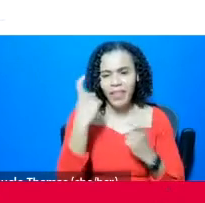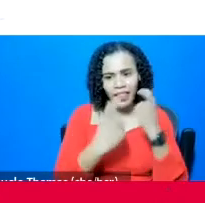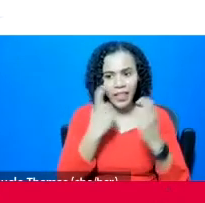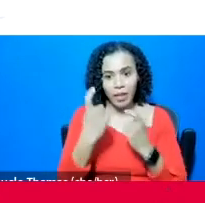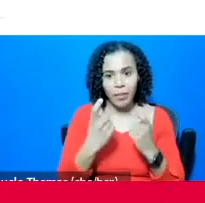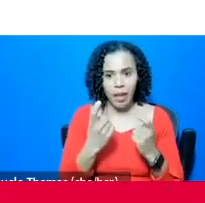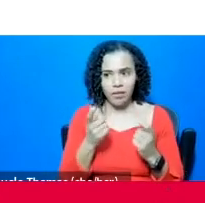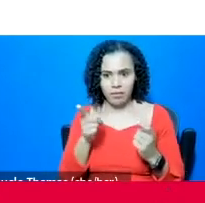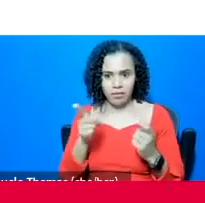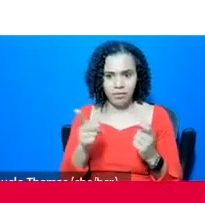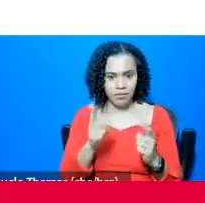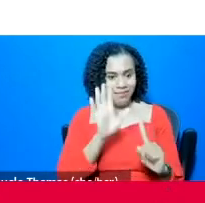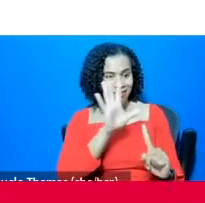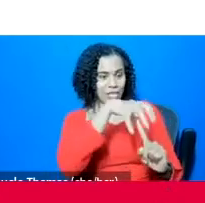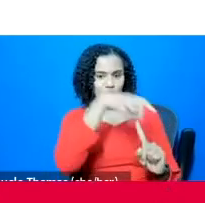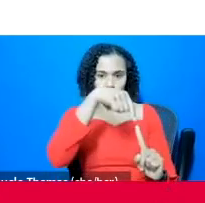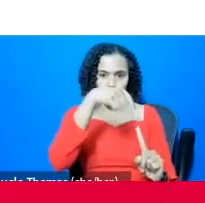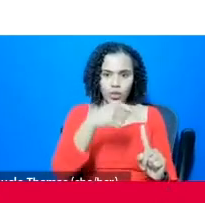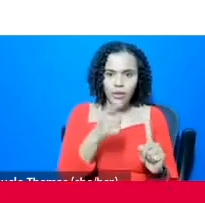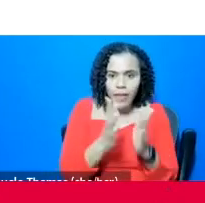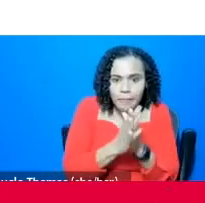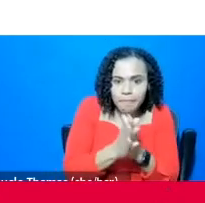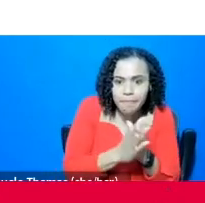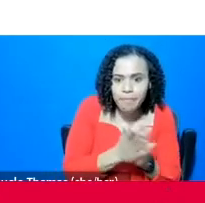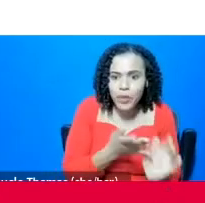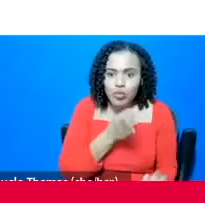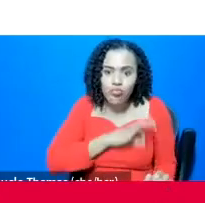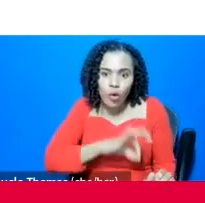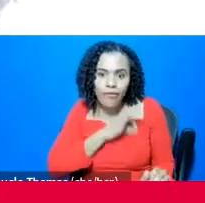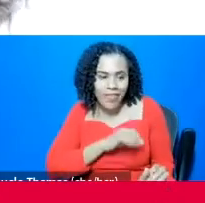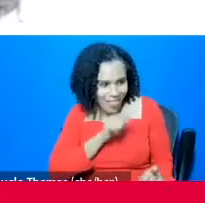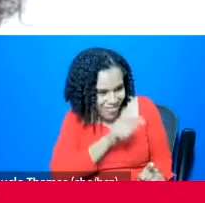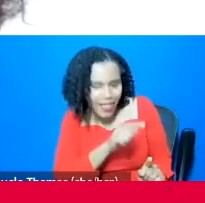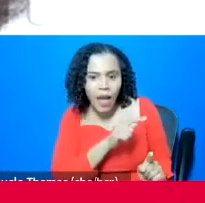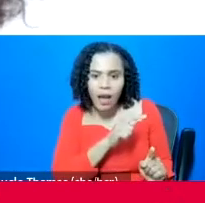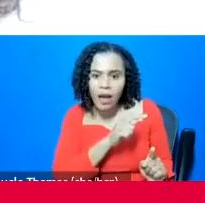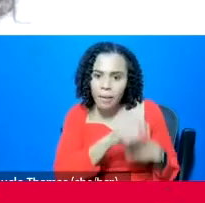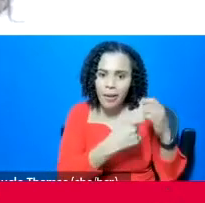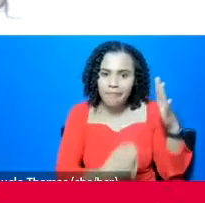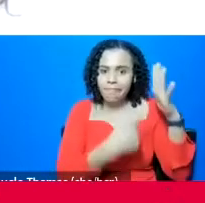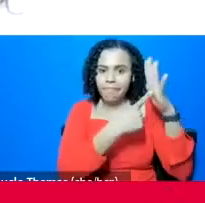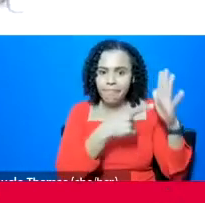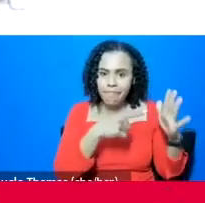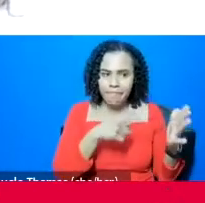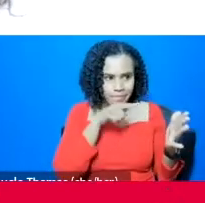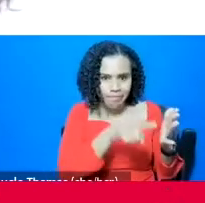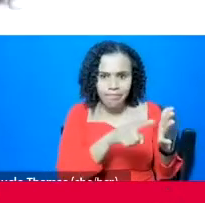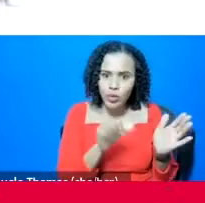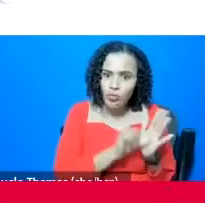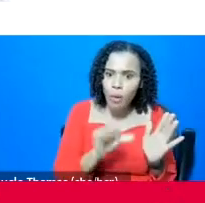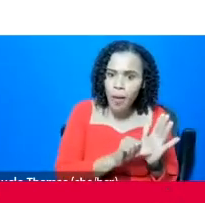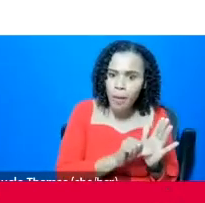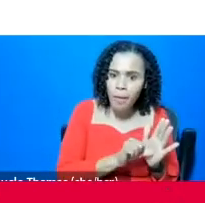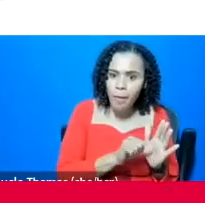aspect of the institution now is really the part that is, in my opinion, the most problematic, because again, it